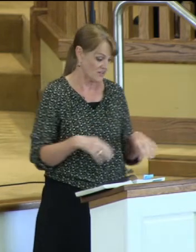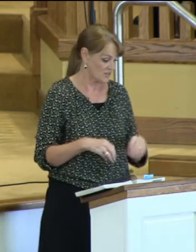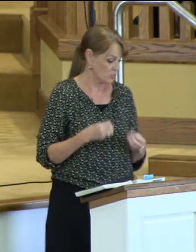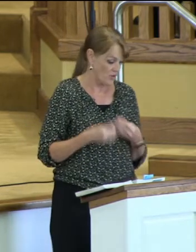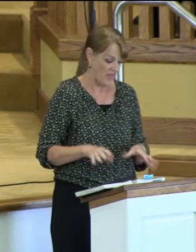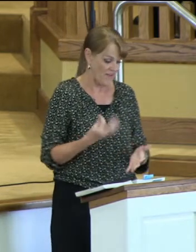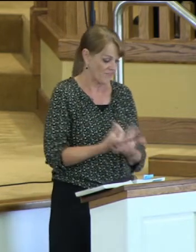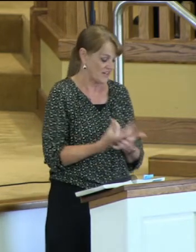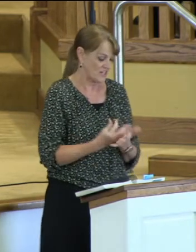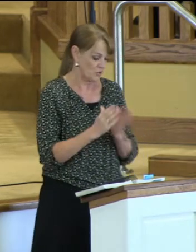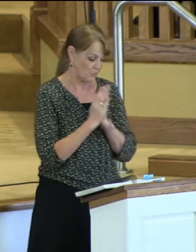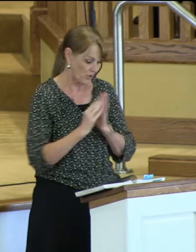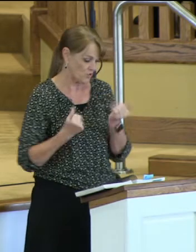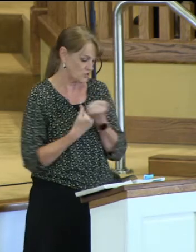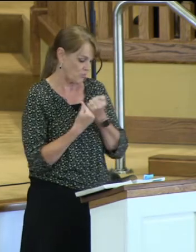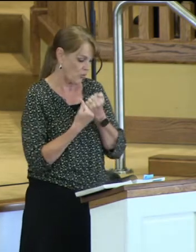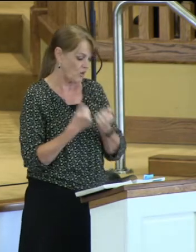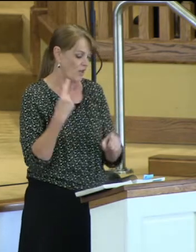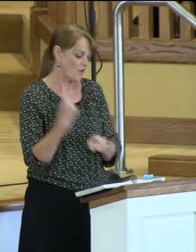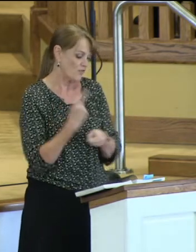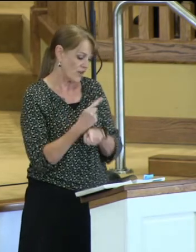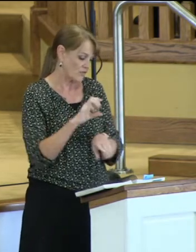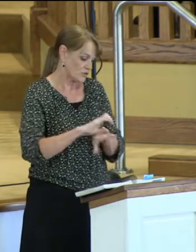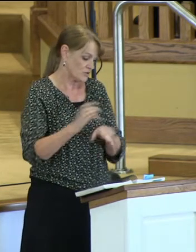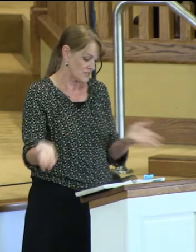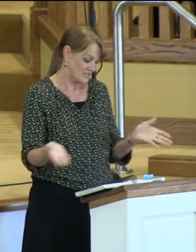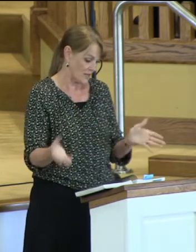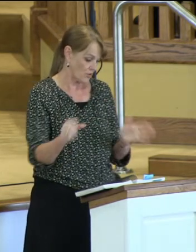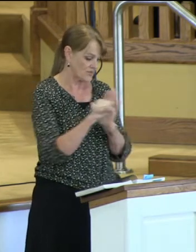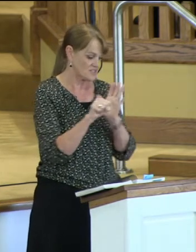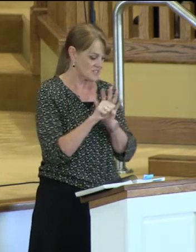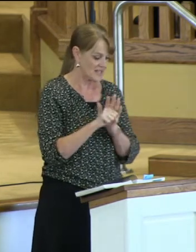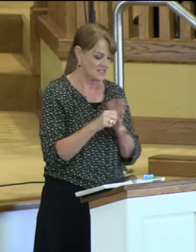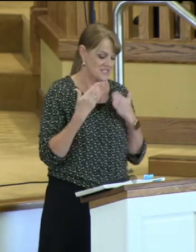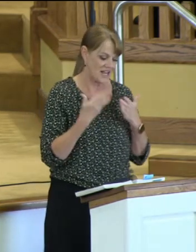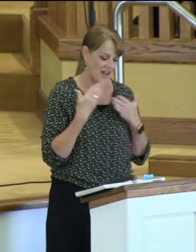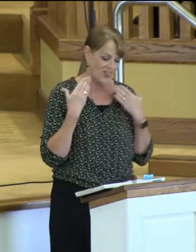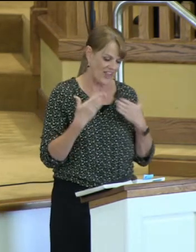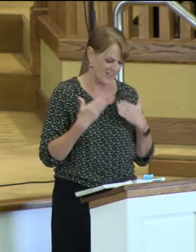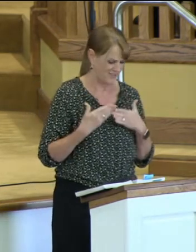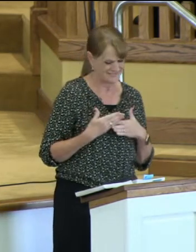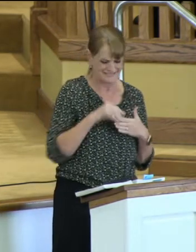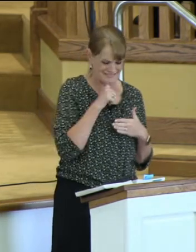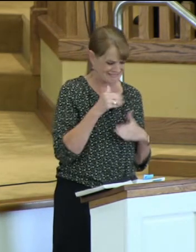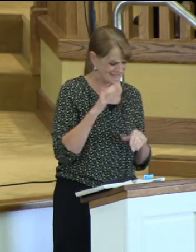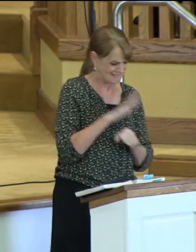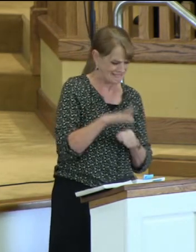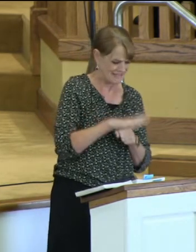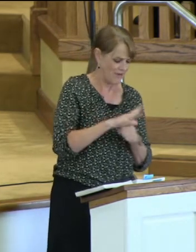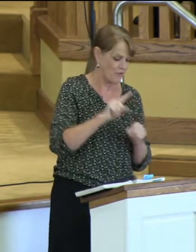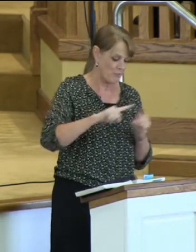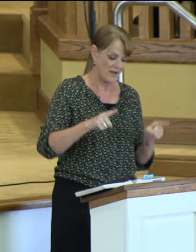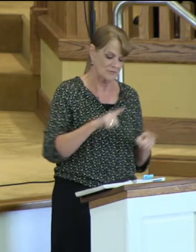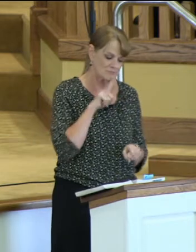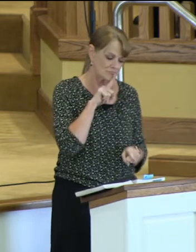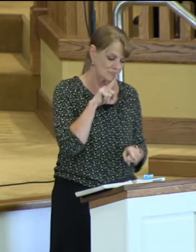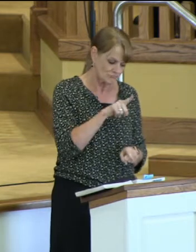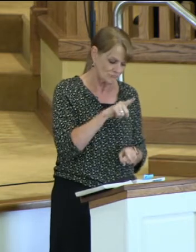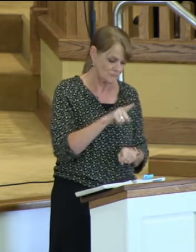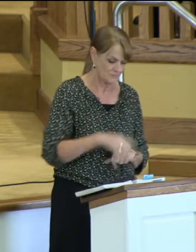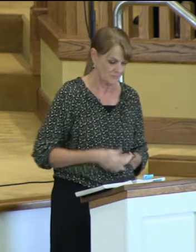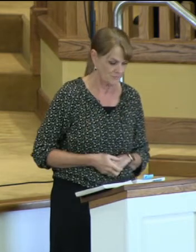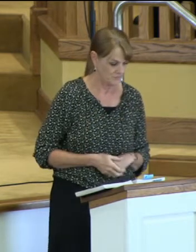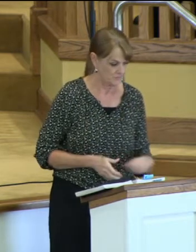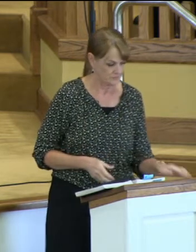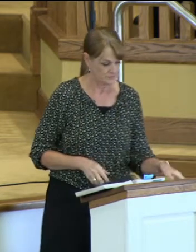without the financial and prayer support of our faithful churches here in the States. Saying thank you seems so inadequate, but it is very sincere.